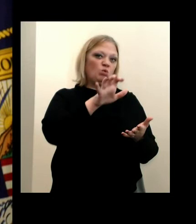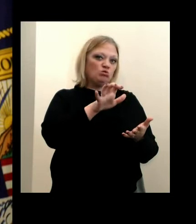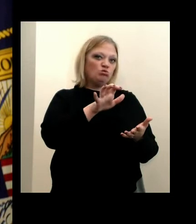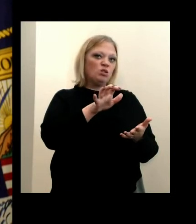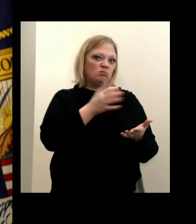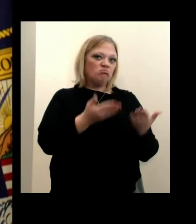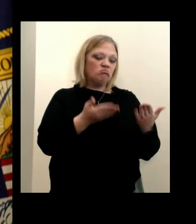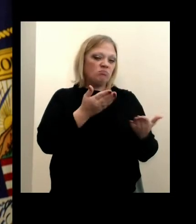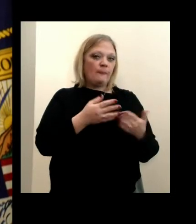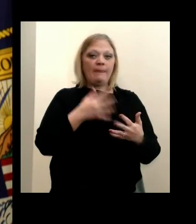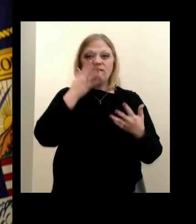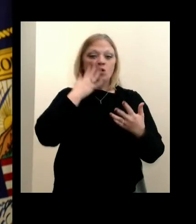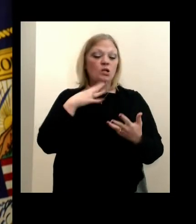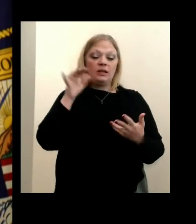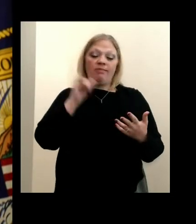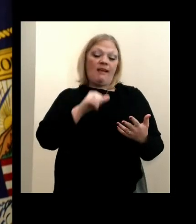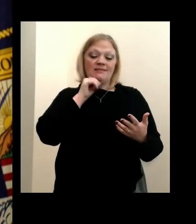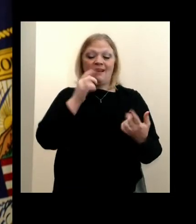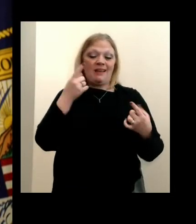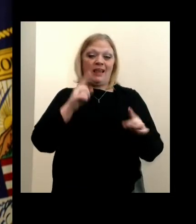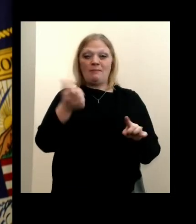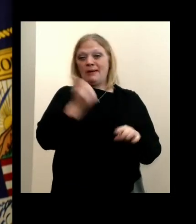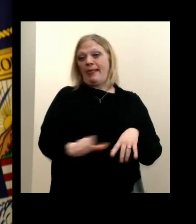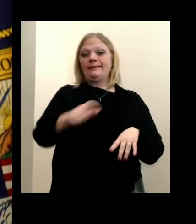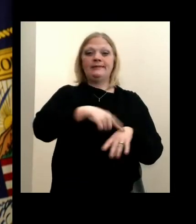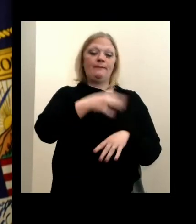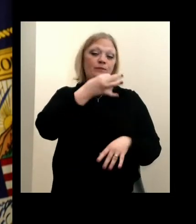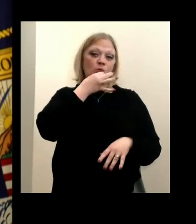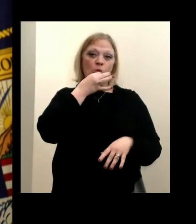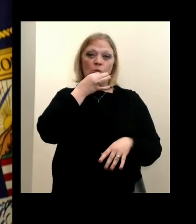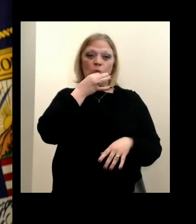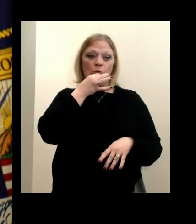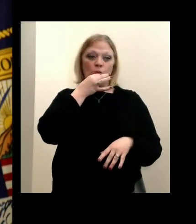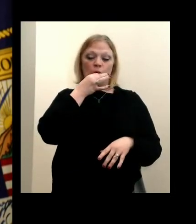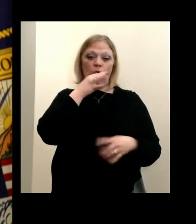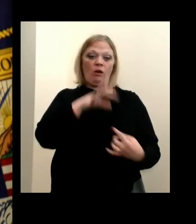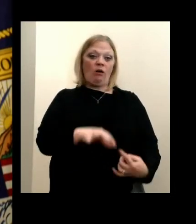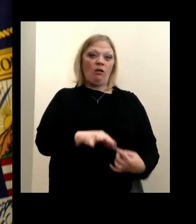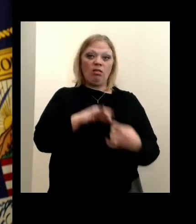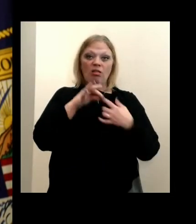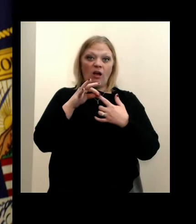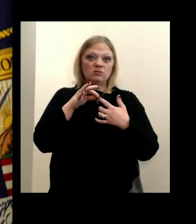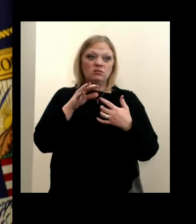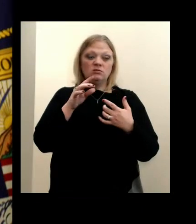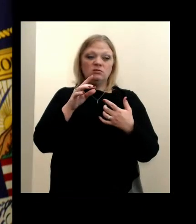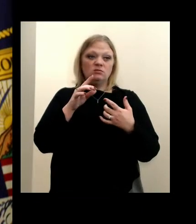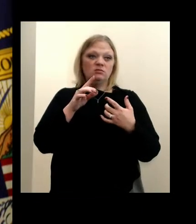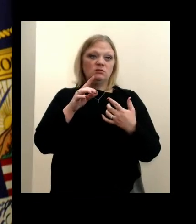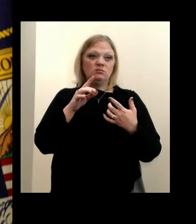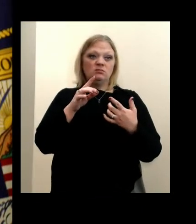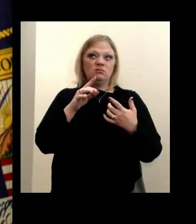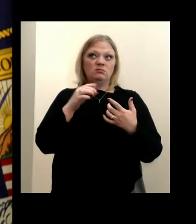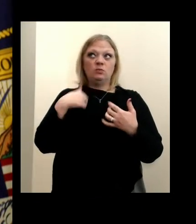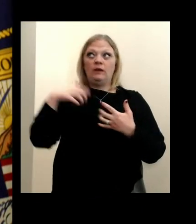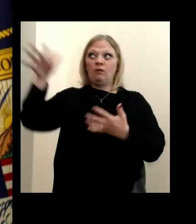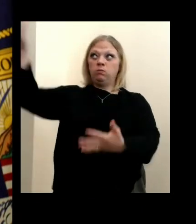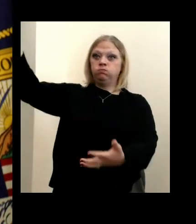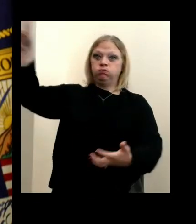Unfortunately, that's not going to happen anytime soon unless there's a mass drop of new supply coming from Moderna and